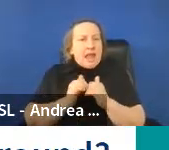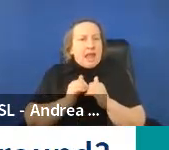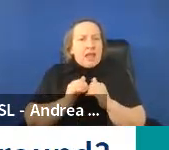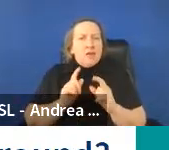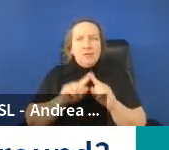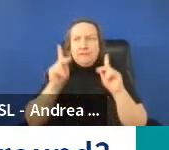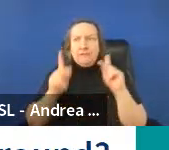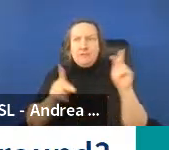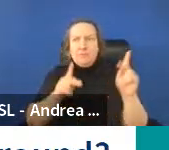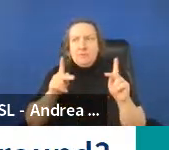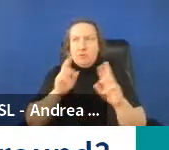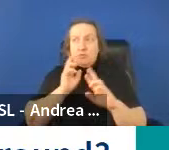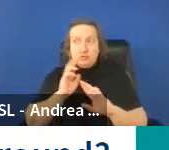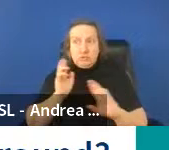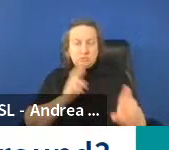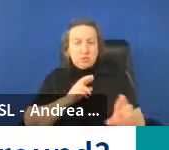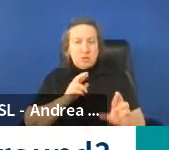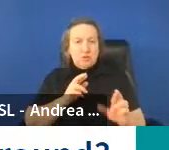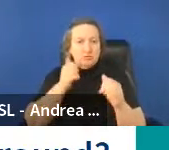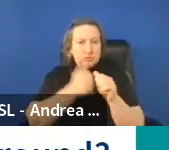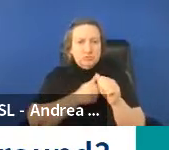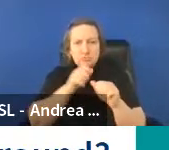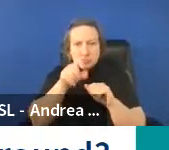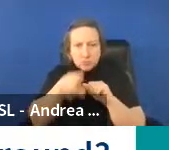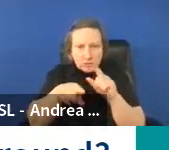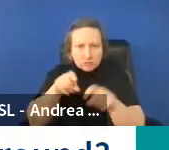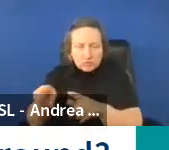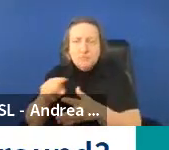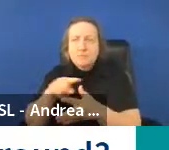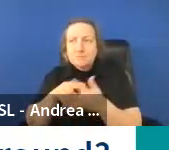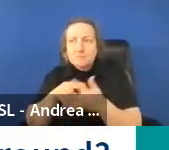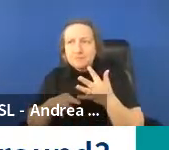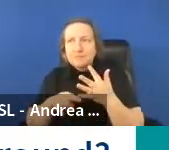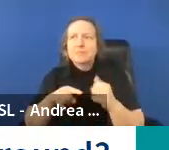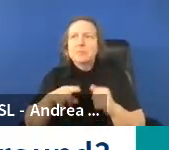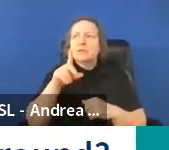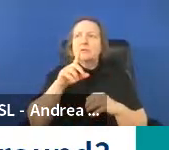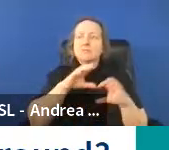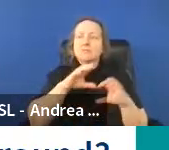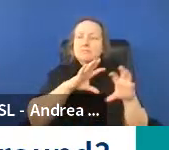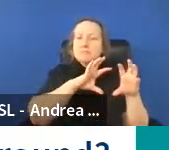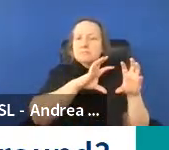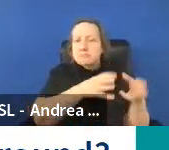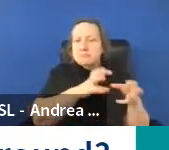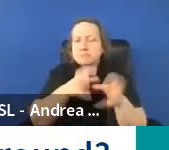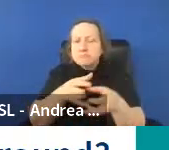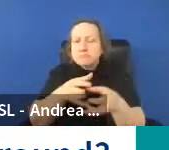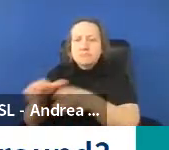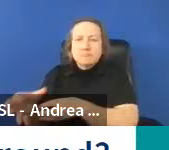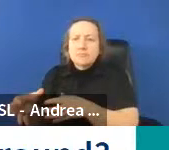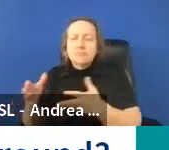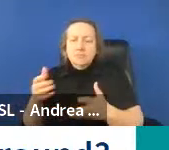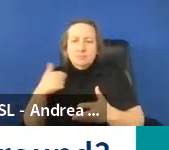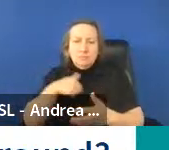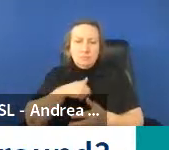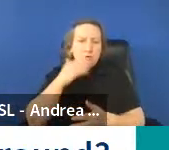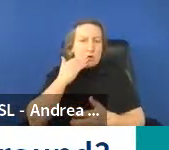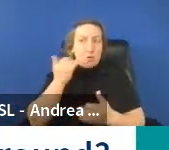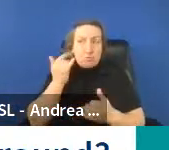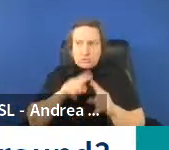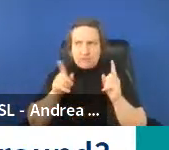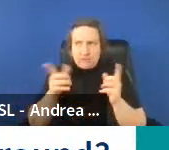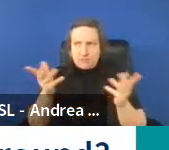folks responded to certain questions by demographics to really get at if there were some